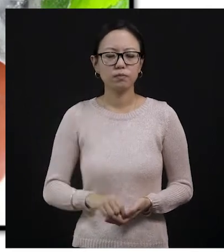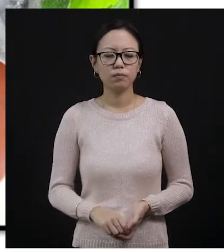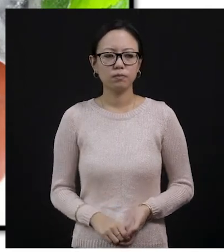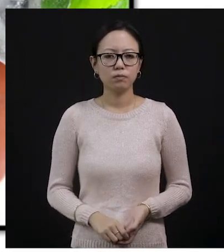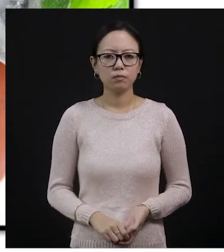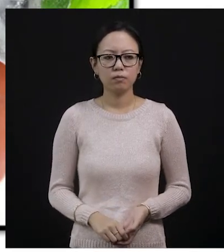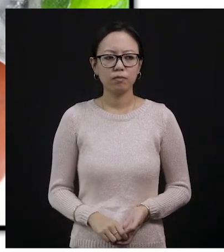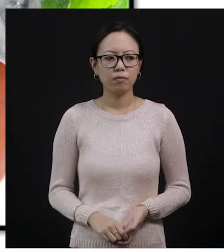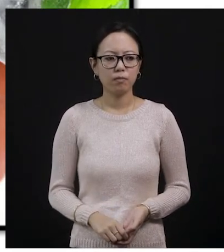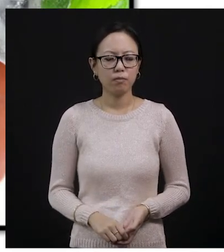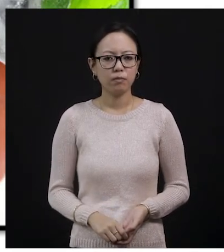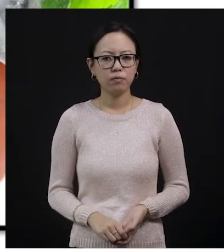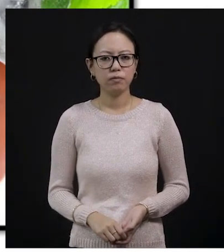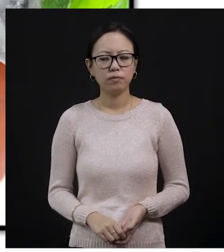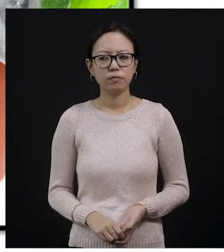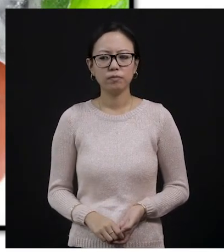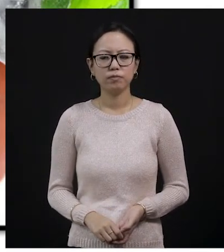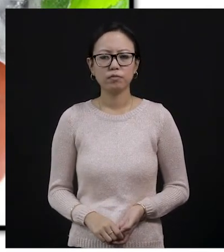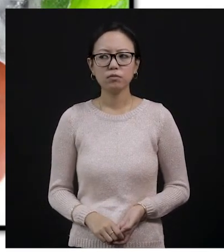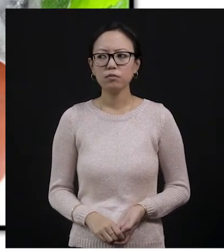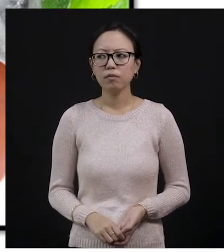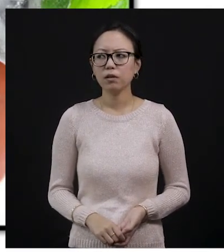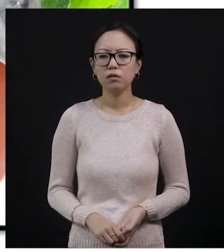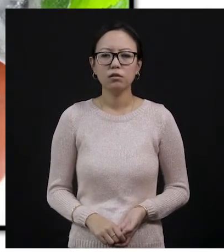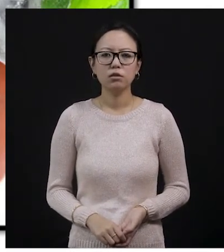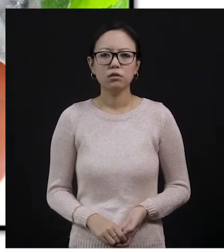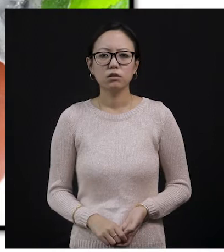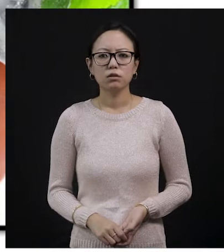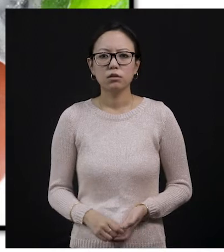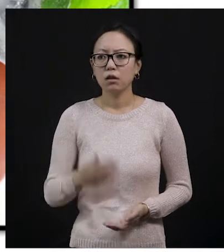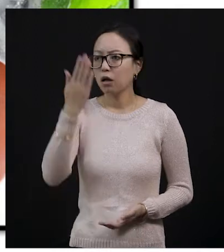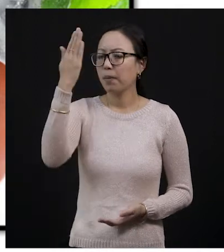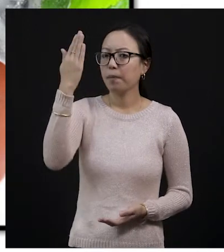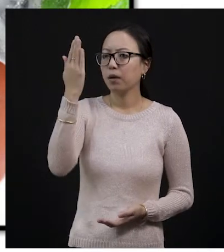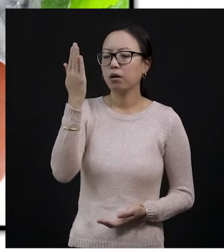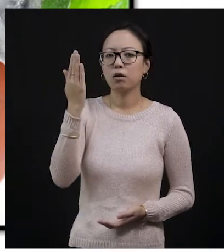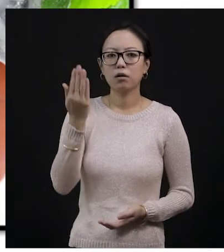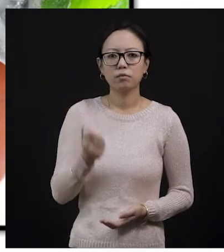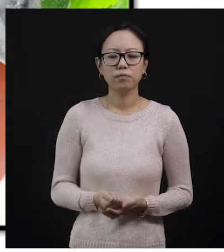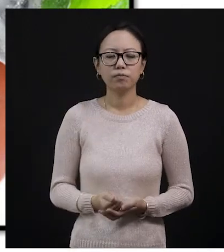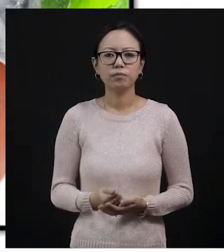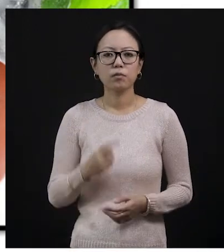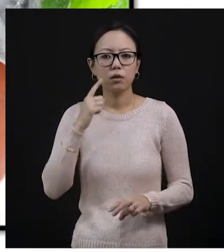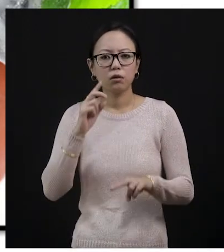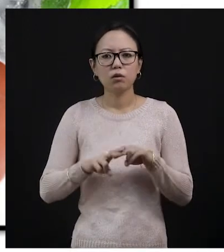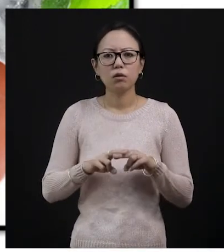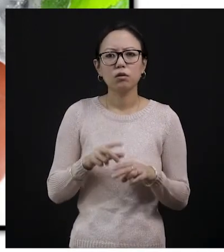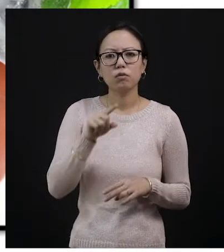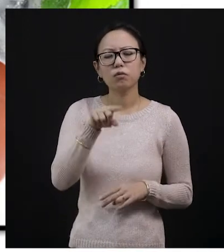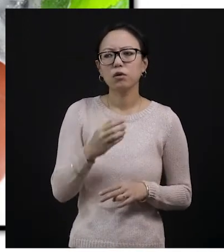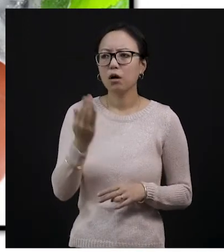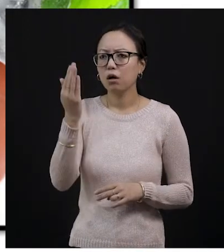see, even you try them in a glass, in a mirror. If you do like this, if you give your breath like this,